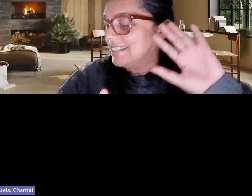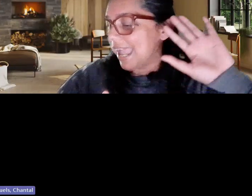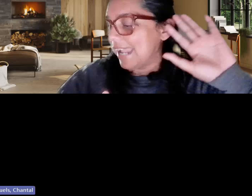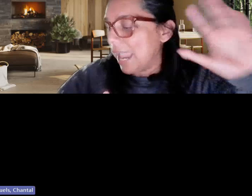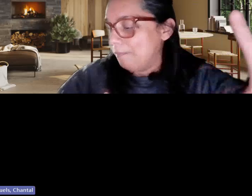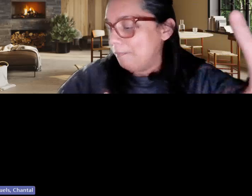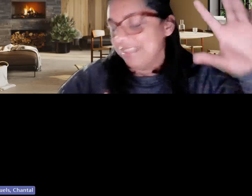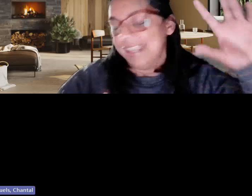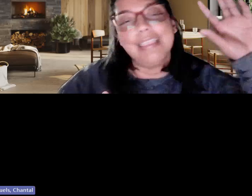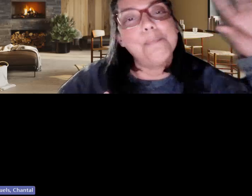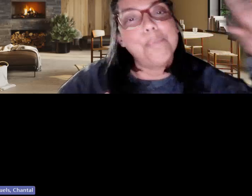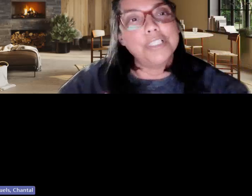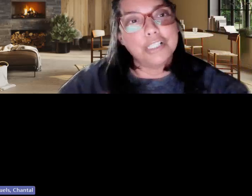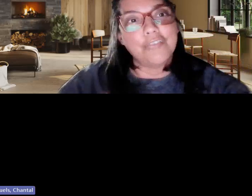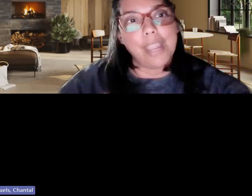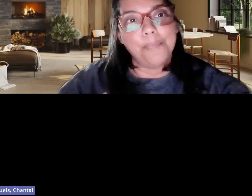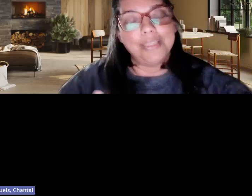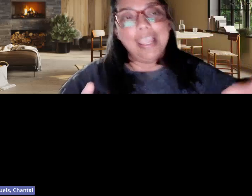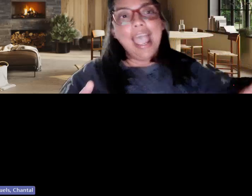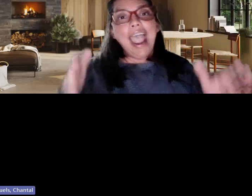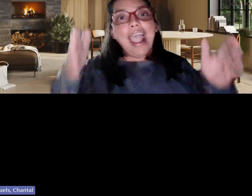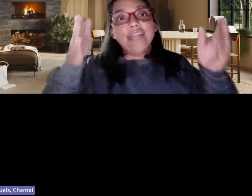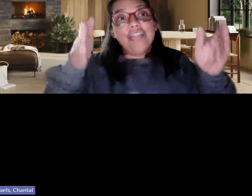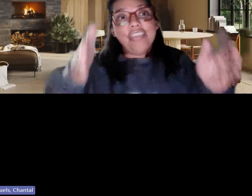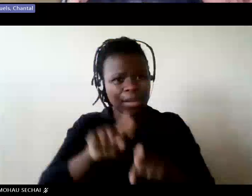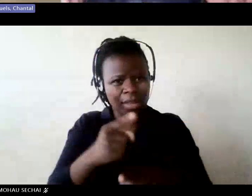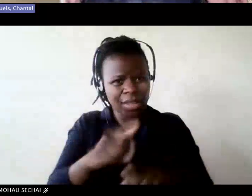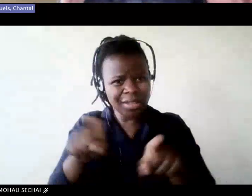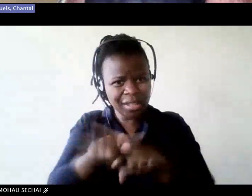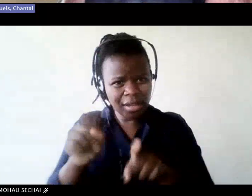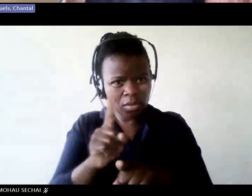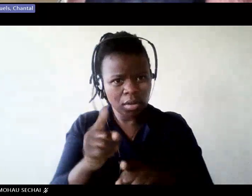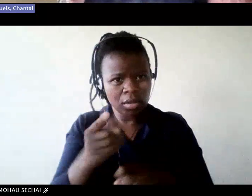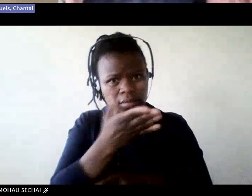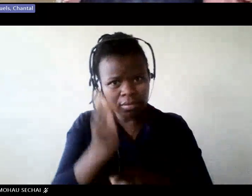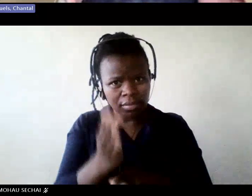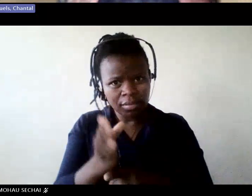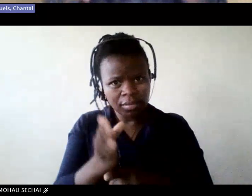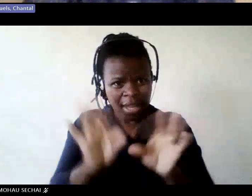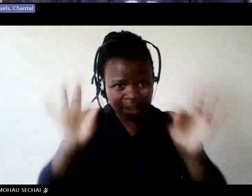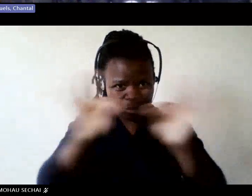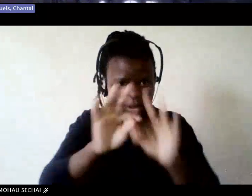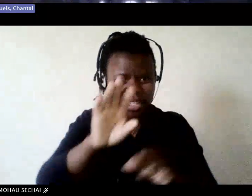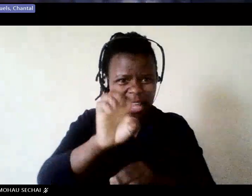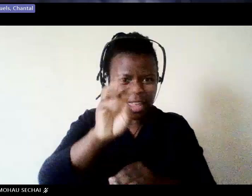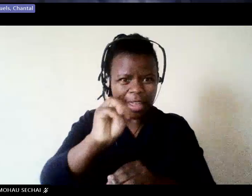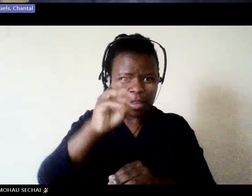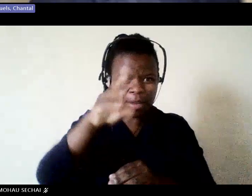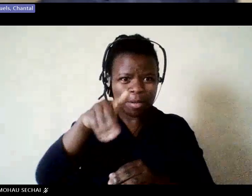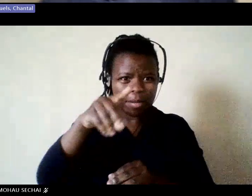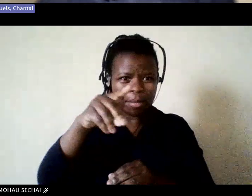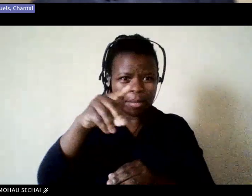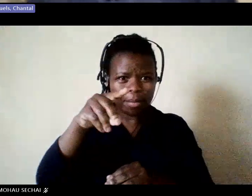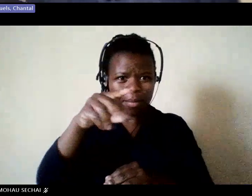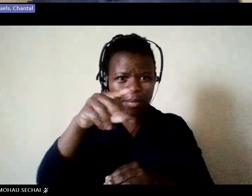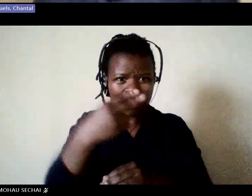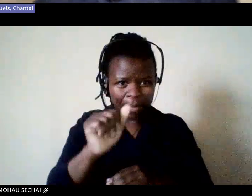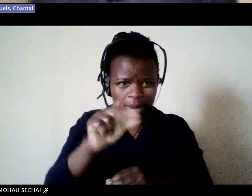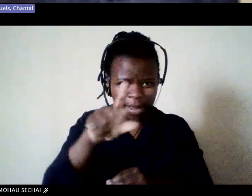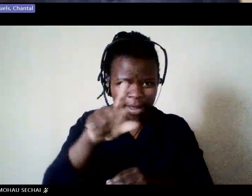at things like empathy and the importance of empathy. And these things are what we are placing at the periphery